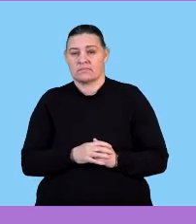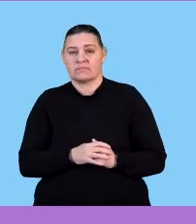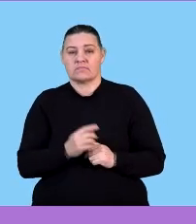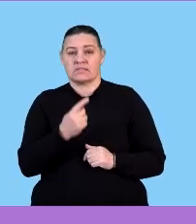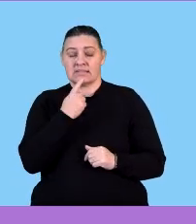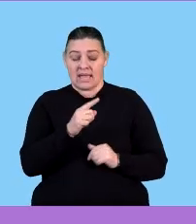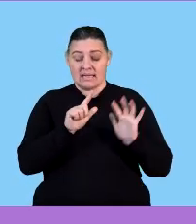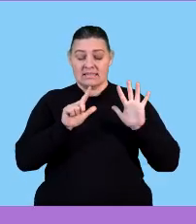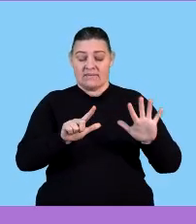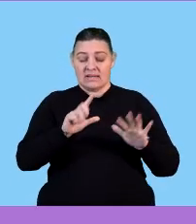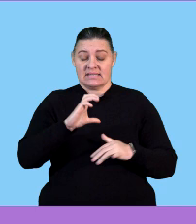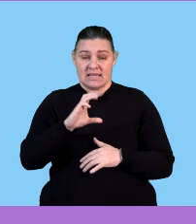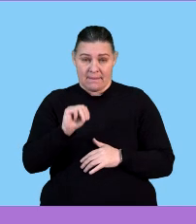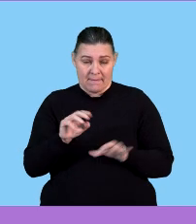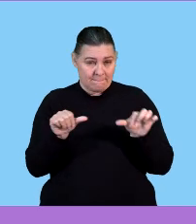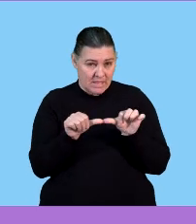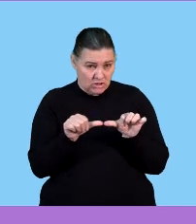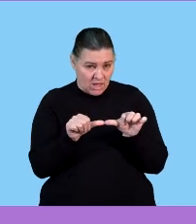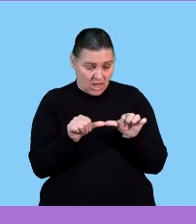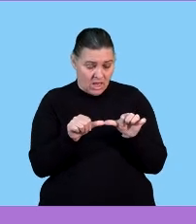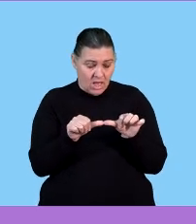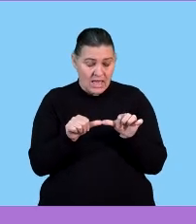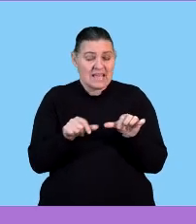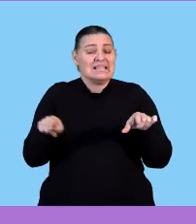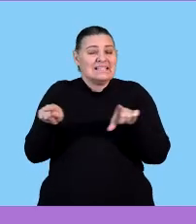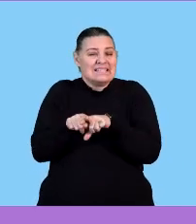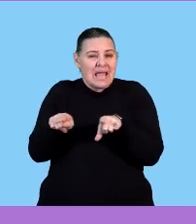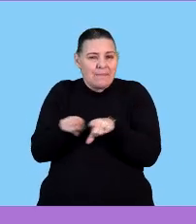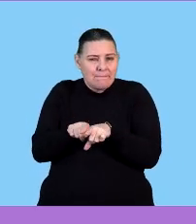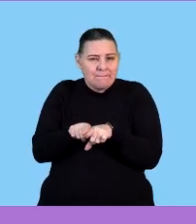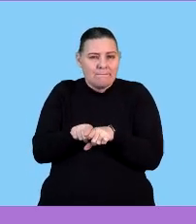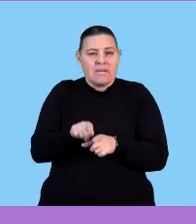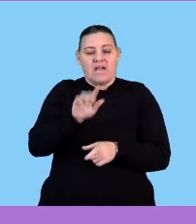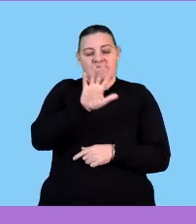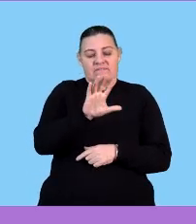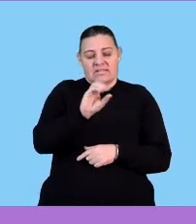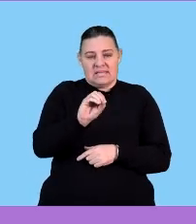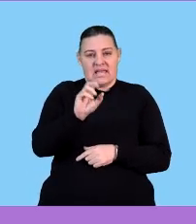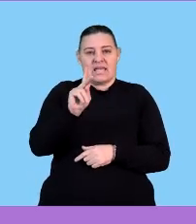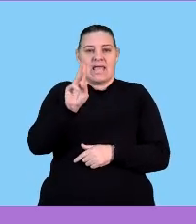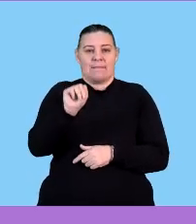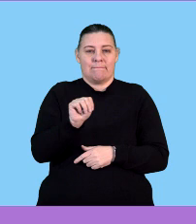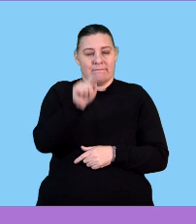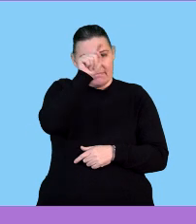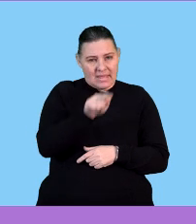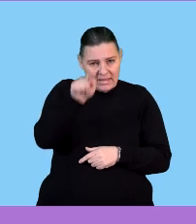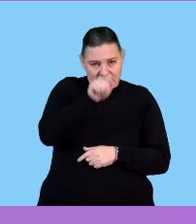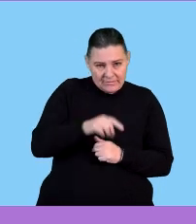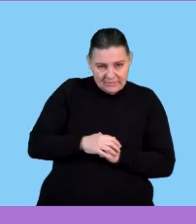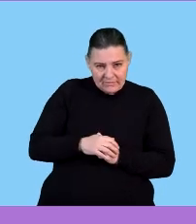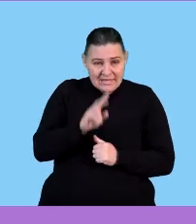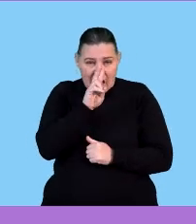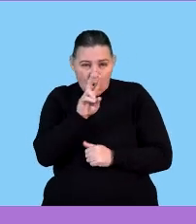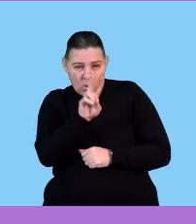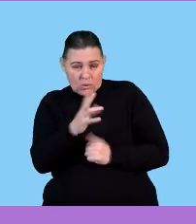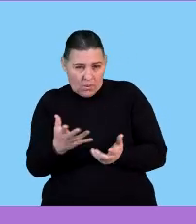I'm saying that 7 centimeters that I've measured is equivalent to the 50 kilometers there. That's how we're